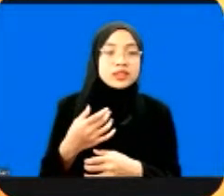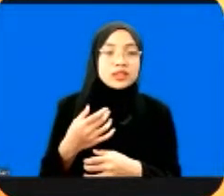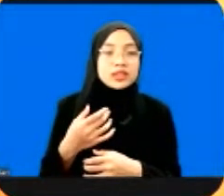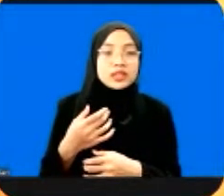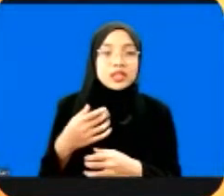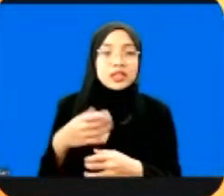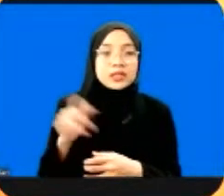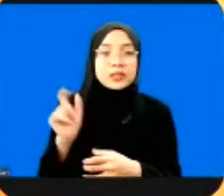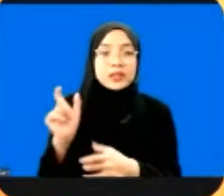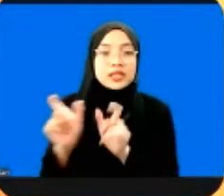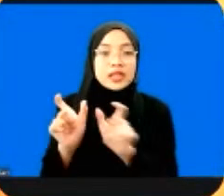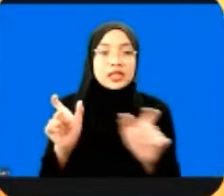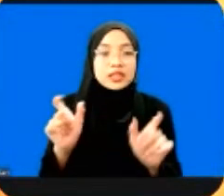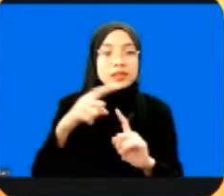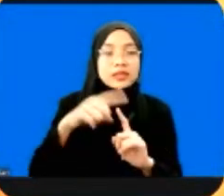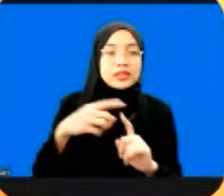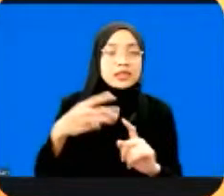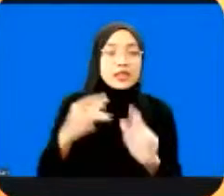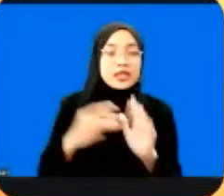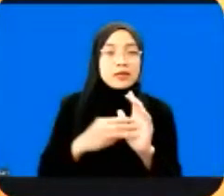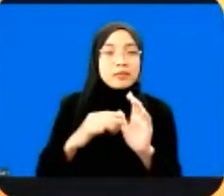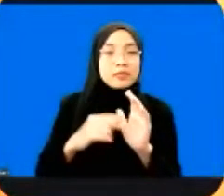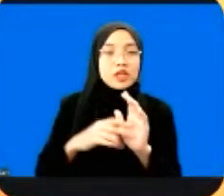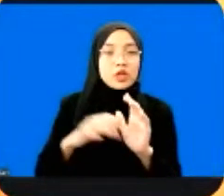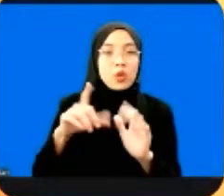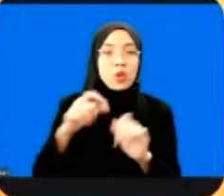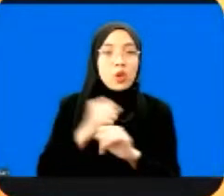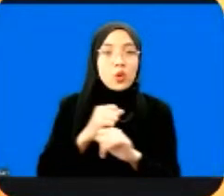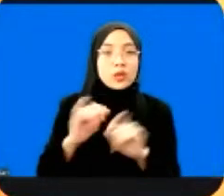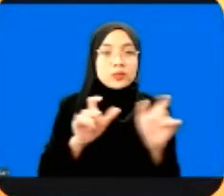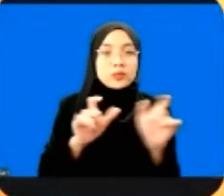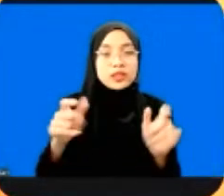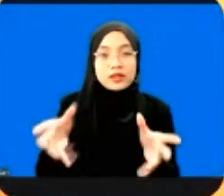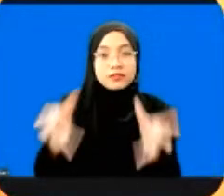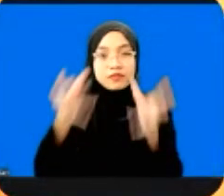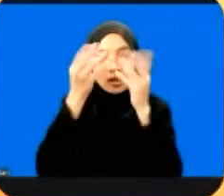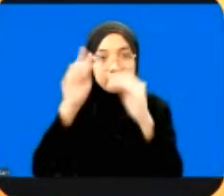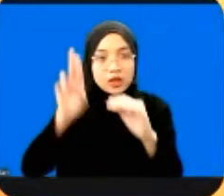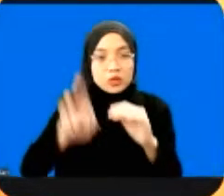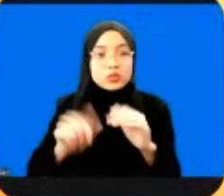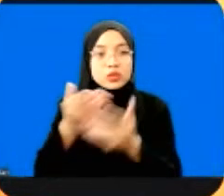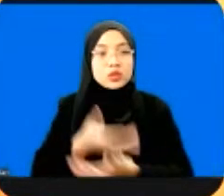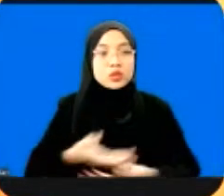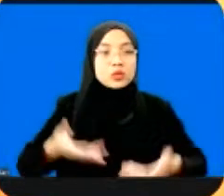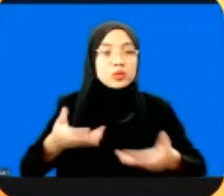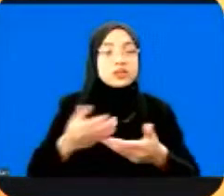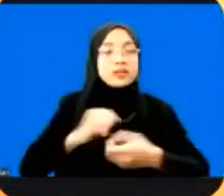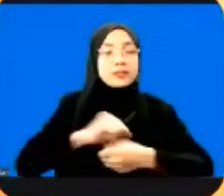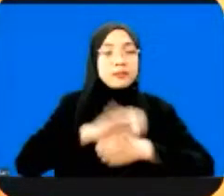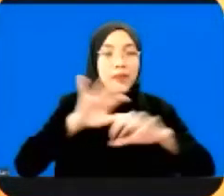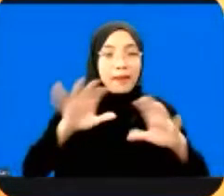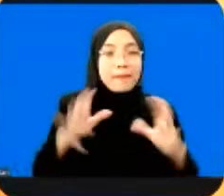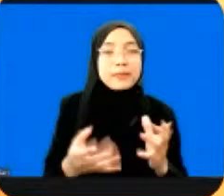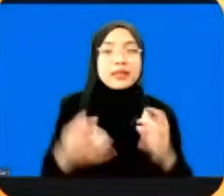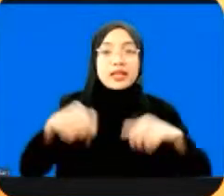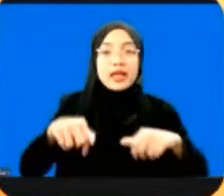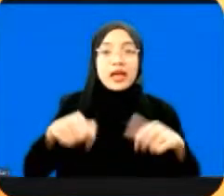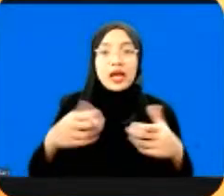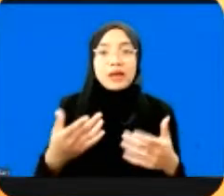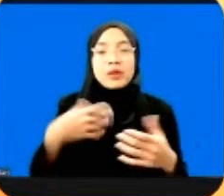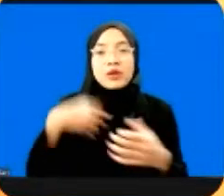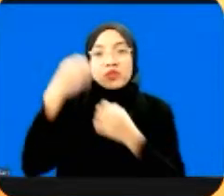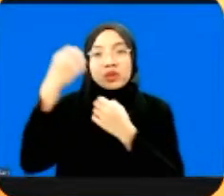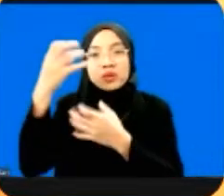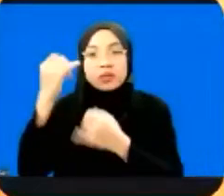CDC, we use the term infodemic now, because not only misinformation or disinformation, but